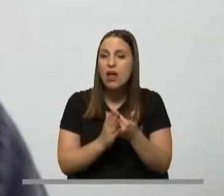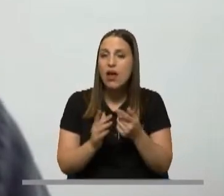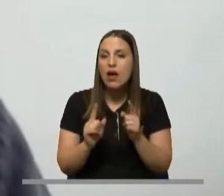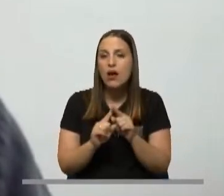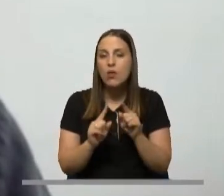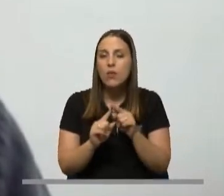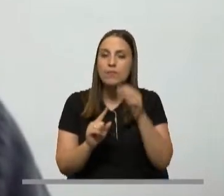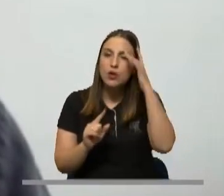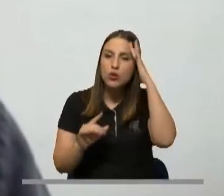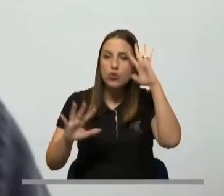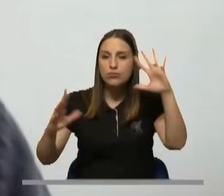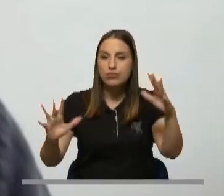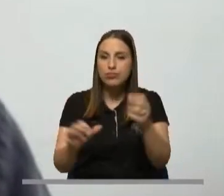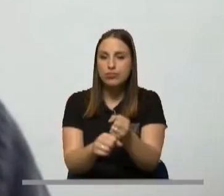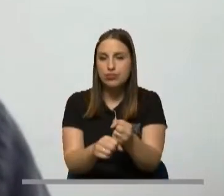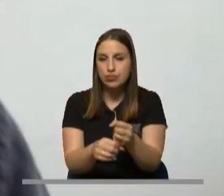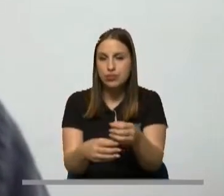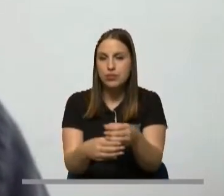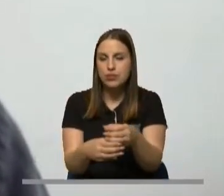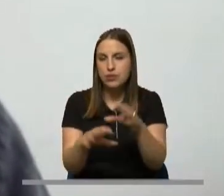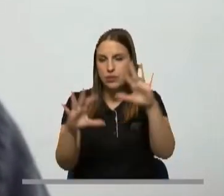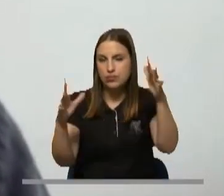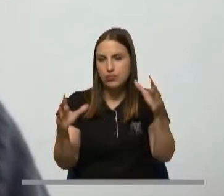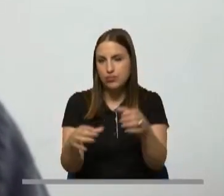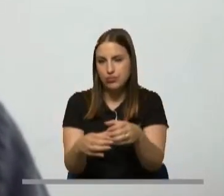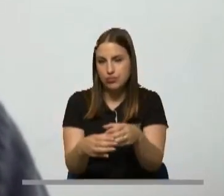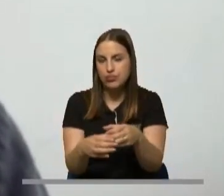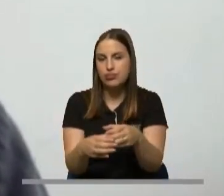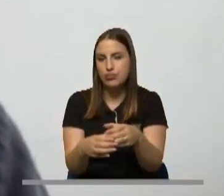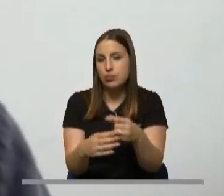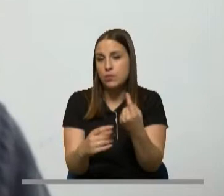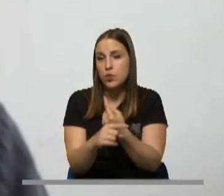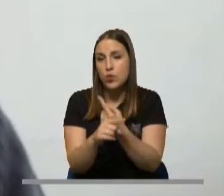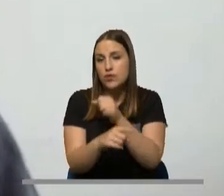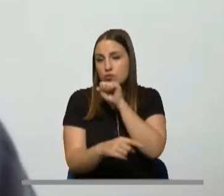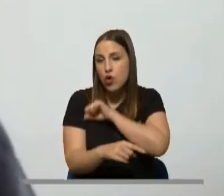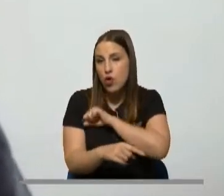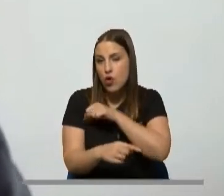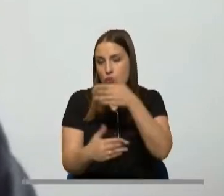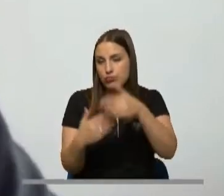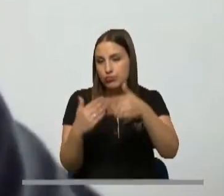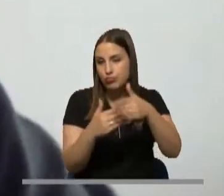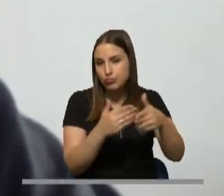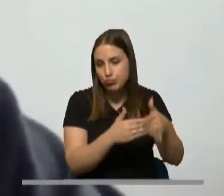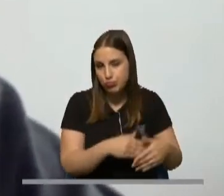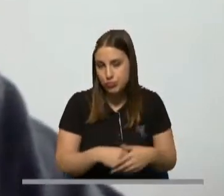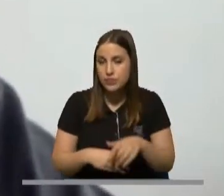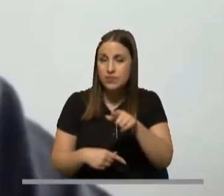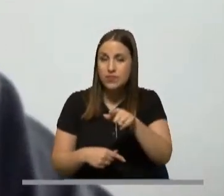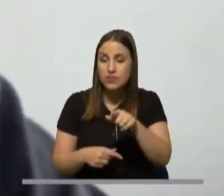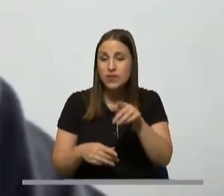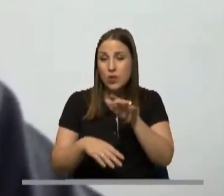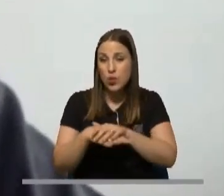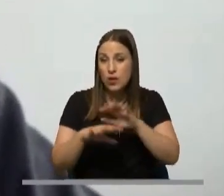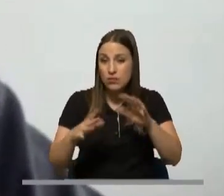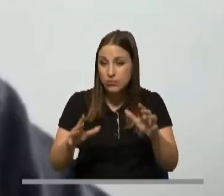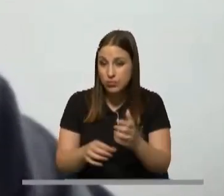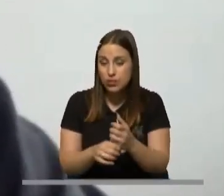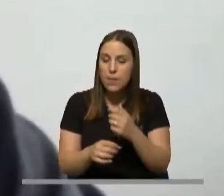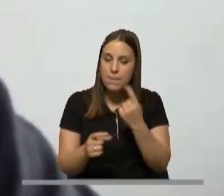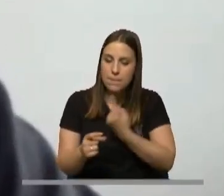number from which it deduces structures and causalities. This is a reduction of